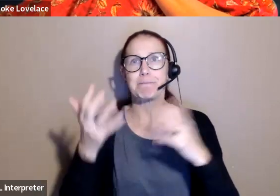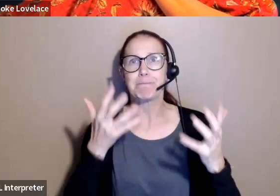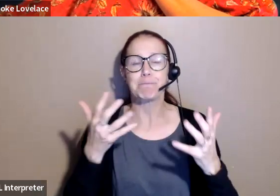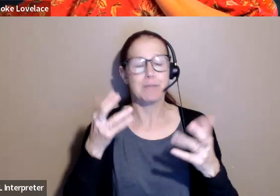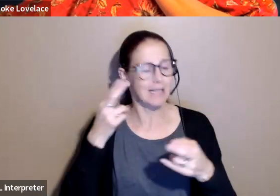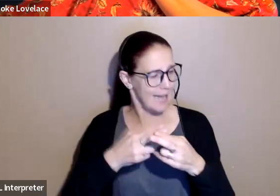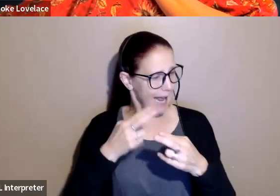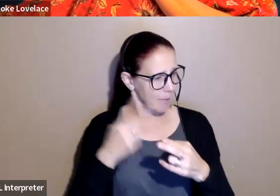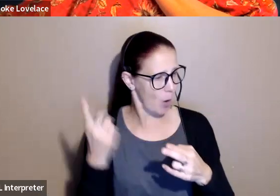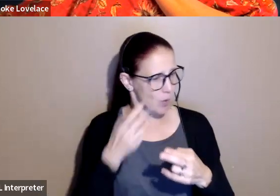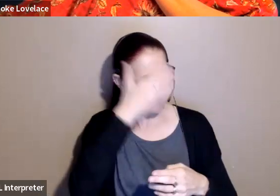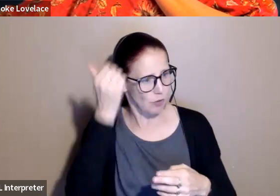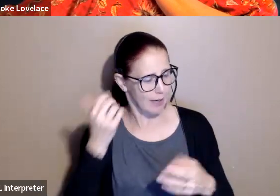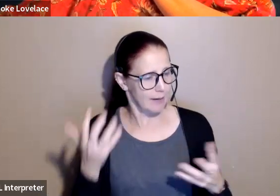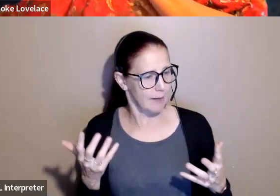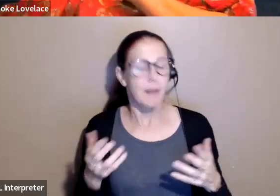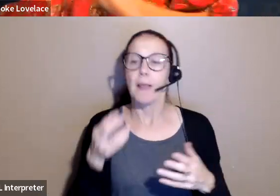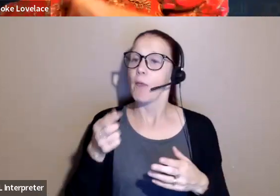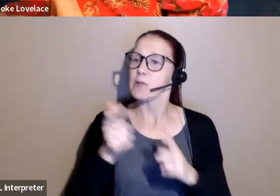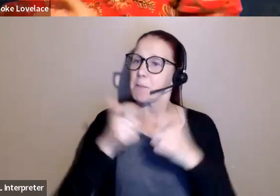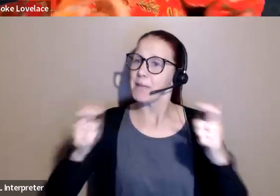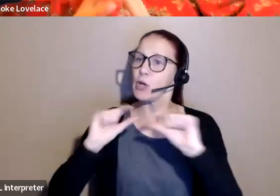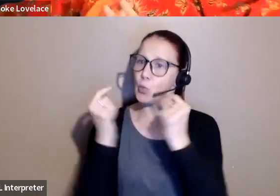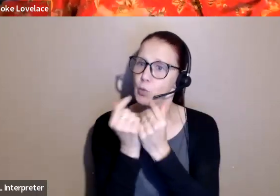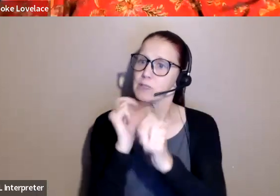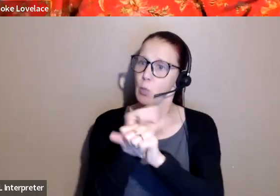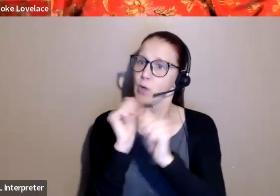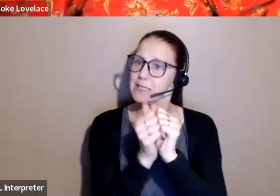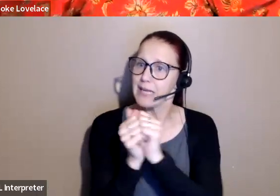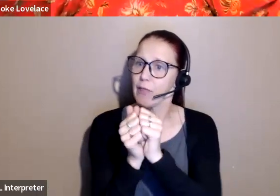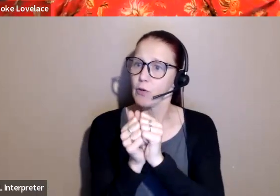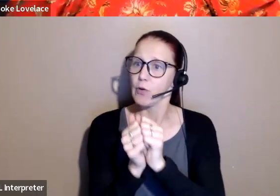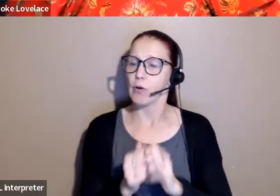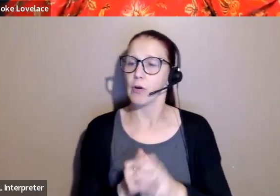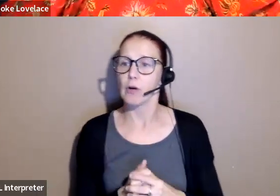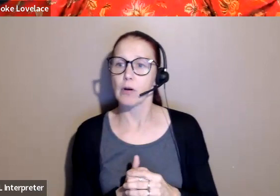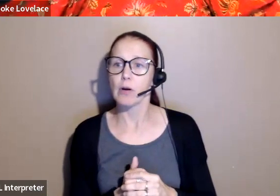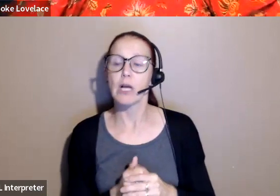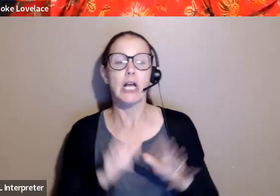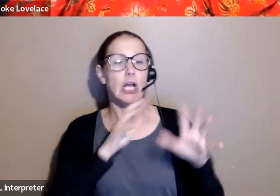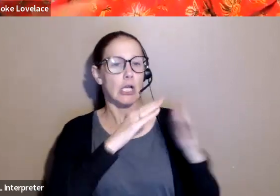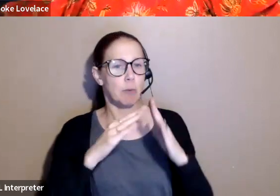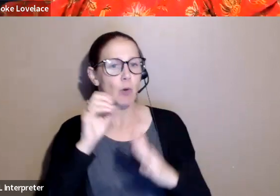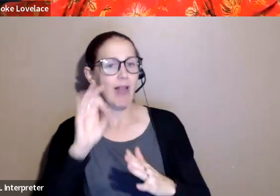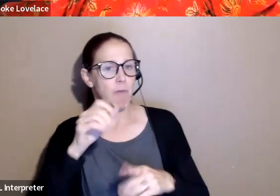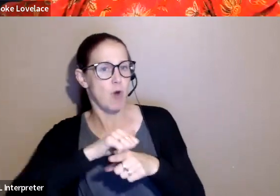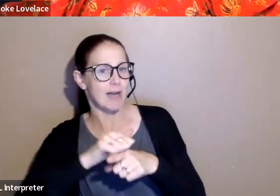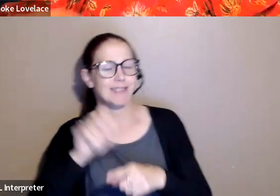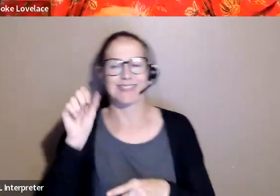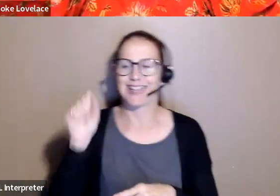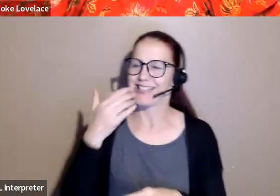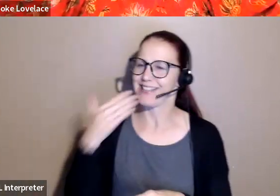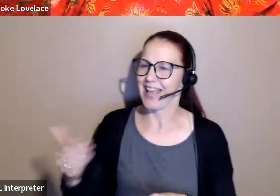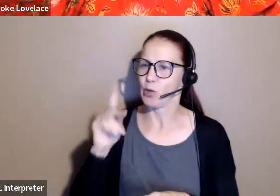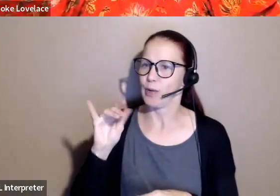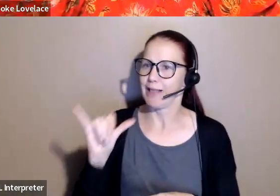name of what they're called, those big groups that kind of work together. Kelly, Community of practice. Yeah, community of practice, thank you. And then a